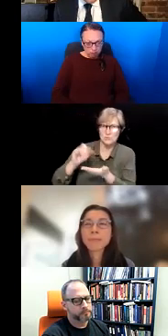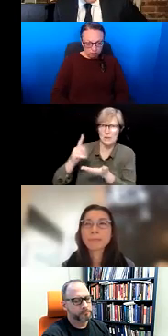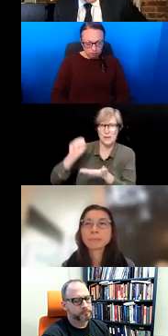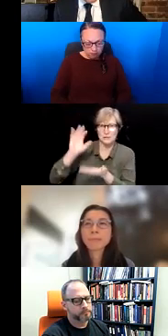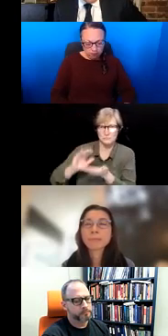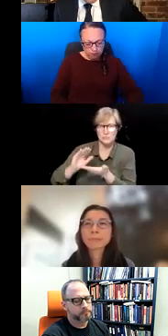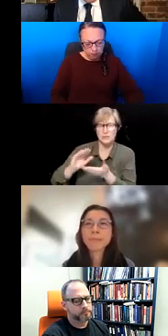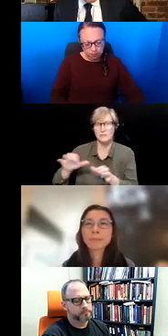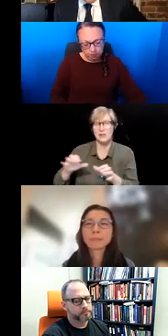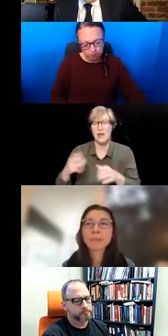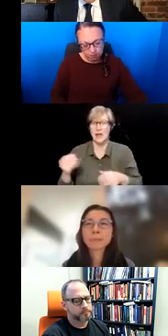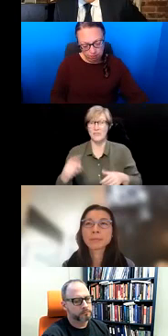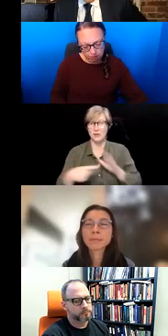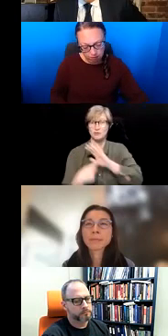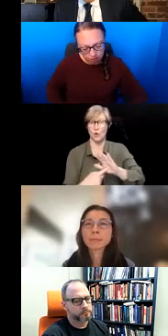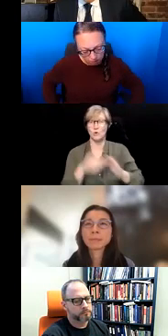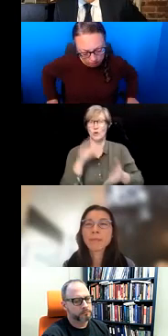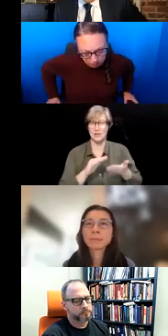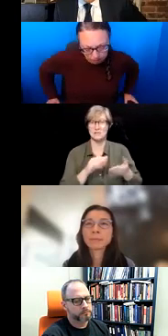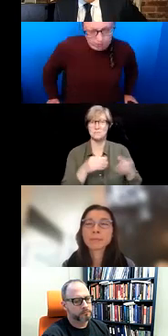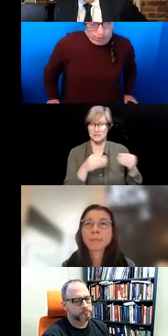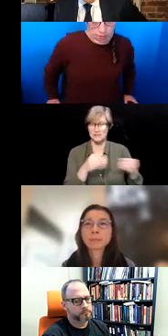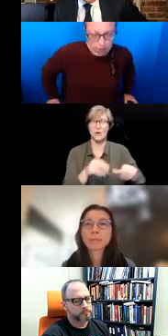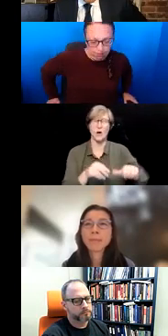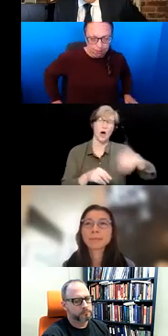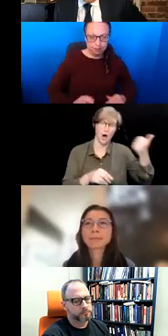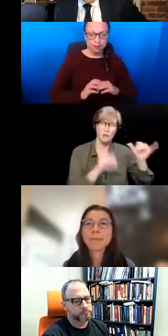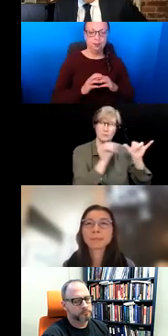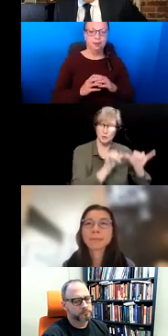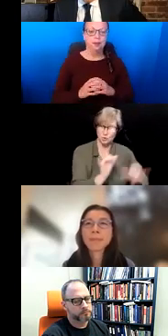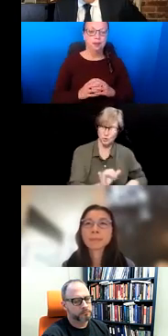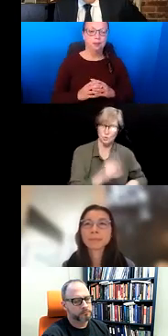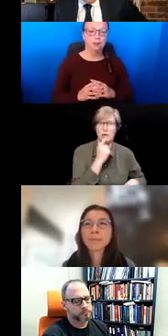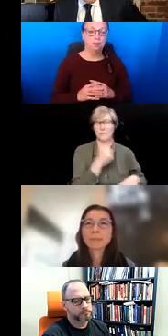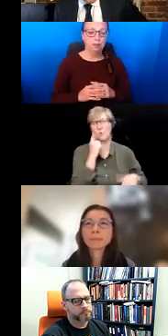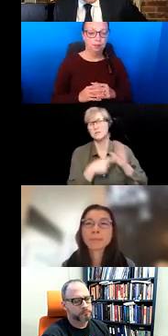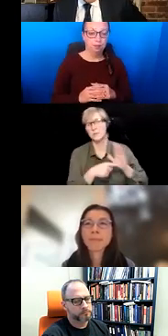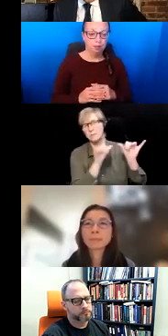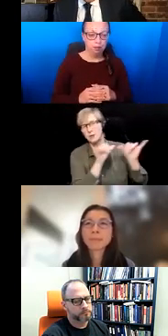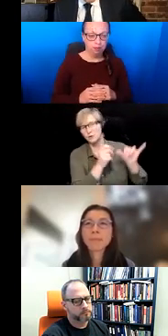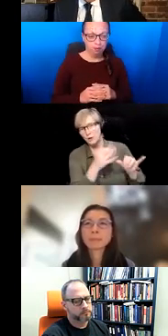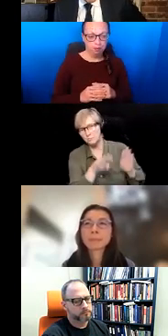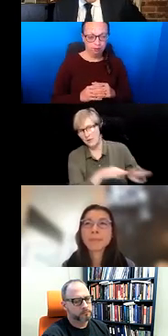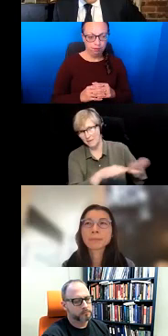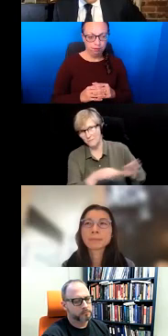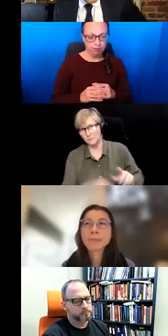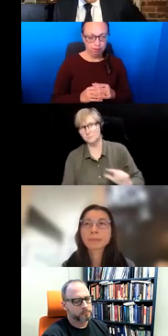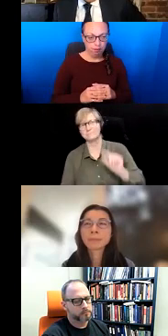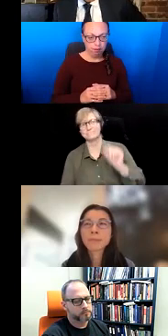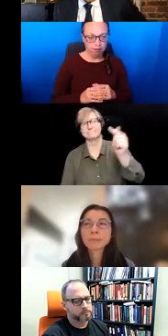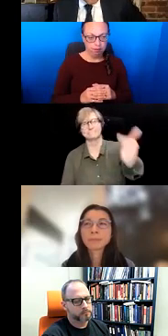with the fact that they demonstrate less plasticity in a number of different other measures, including measures of behavior. Well, it turns out